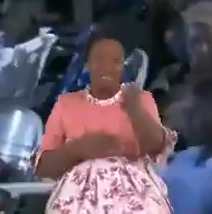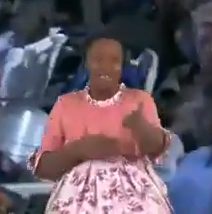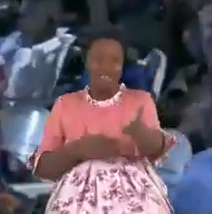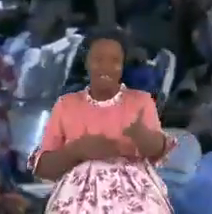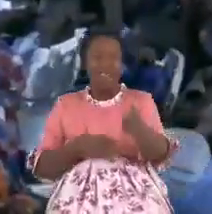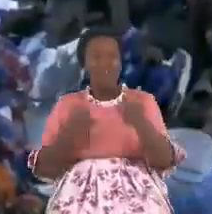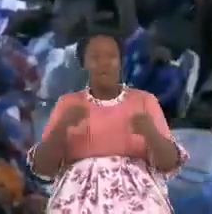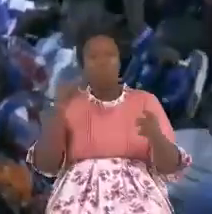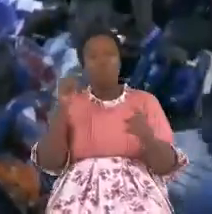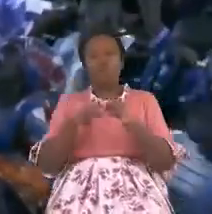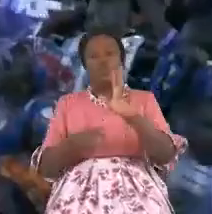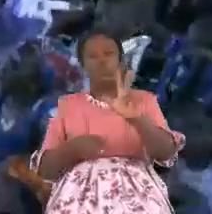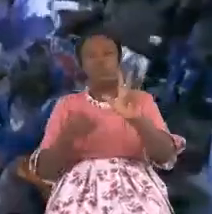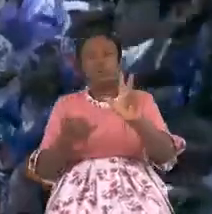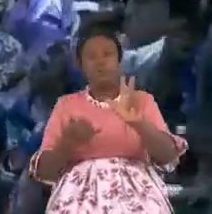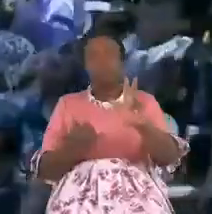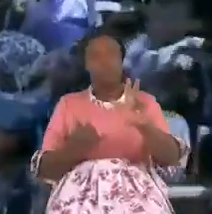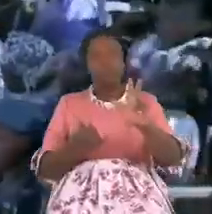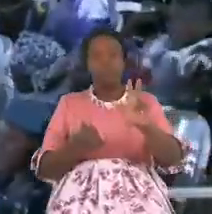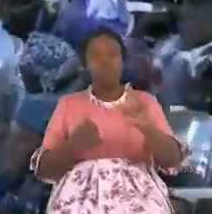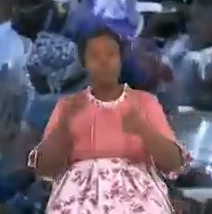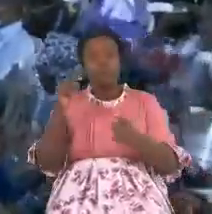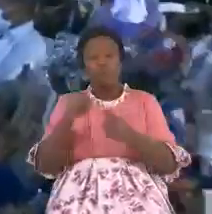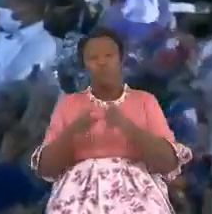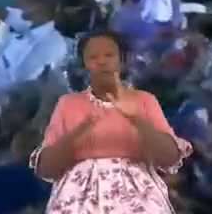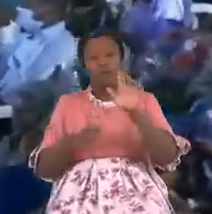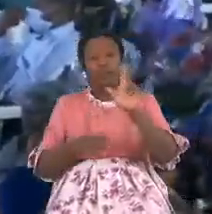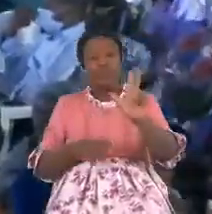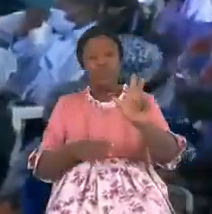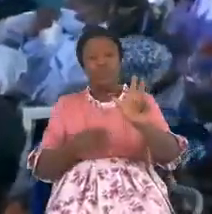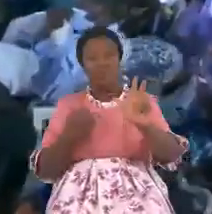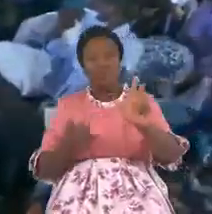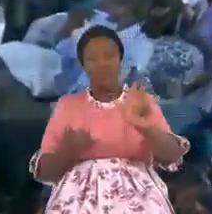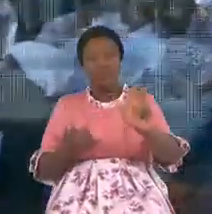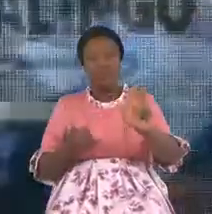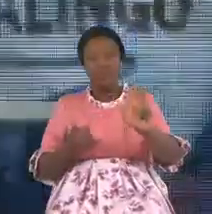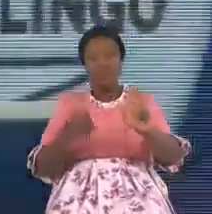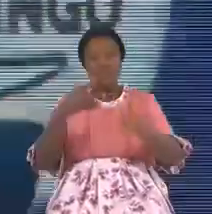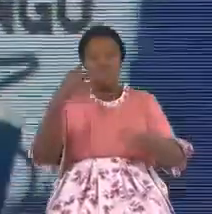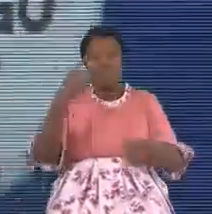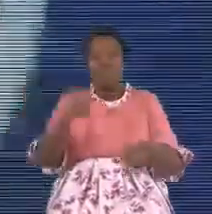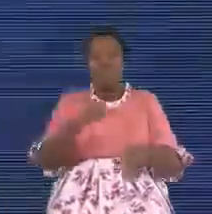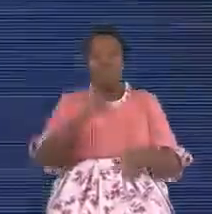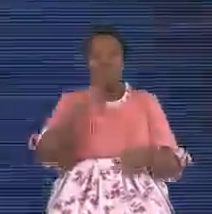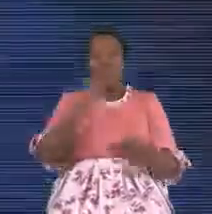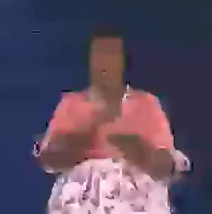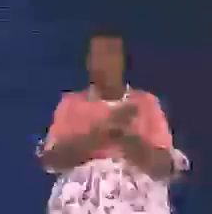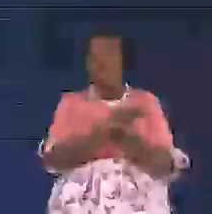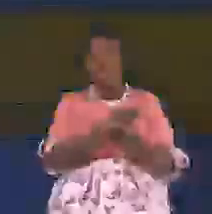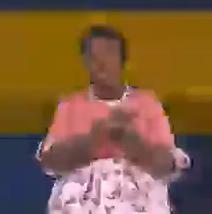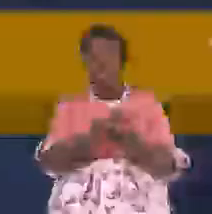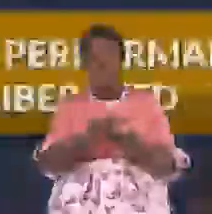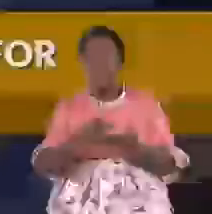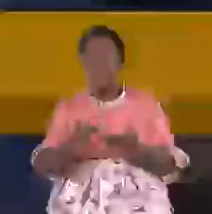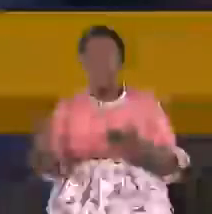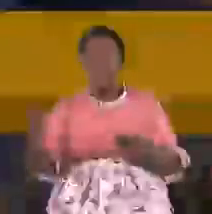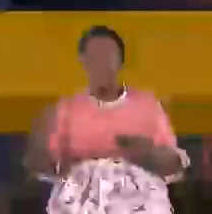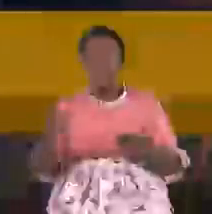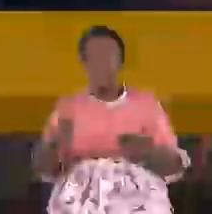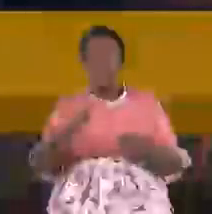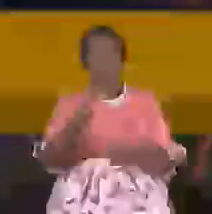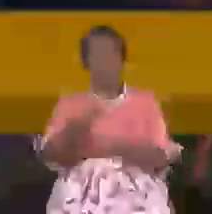number three now. Point number three, the unfailing performance in